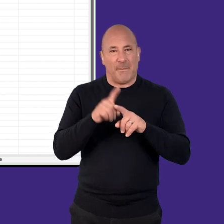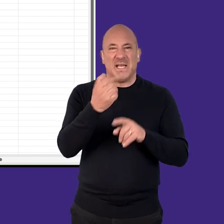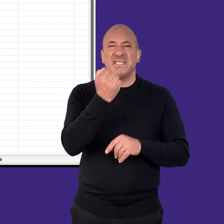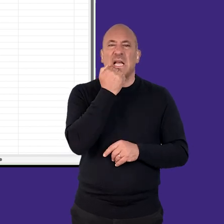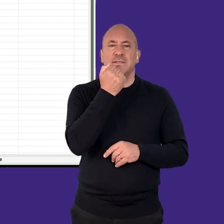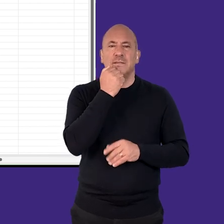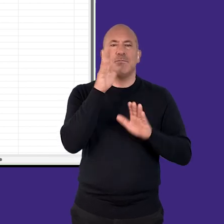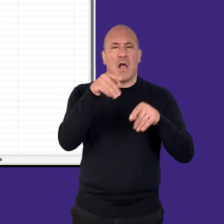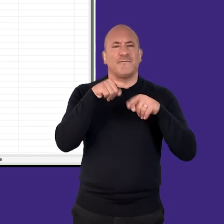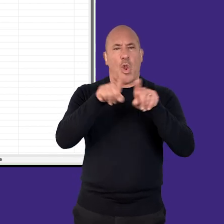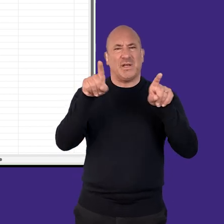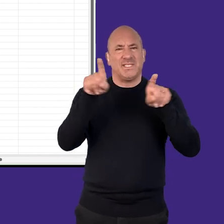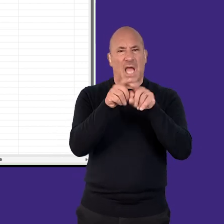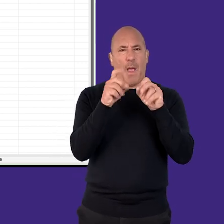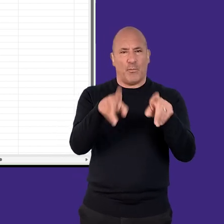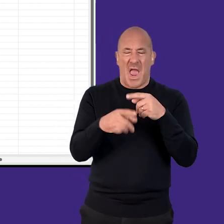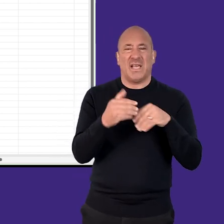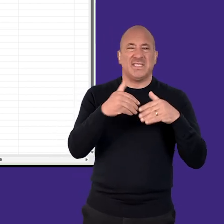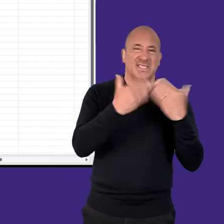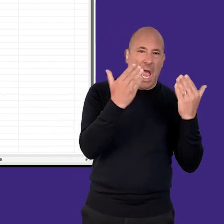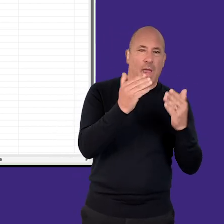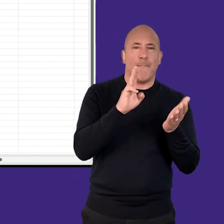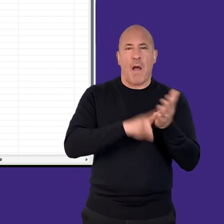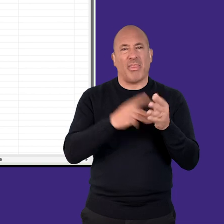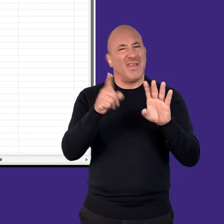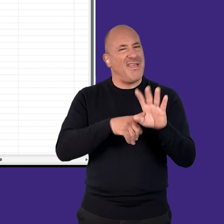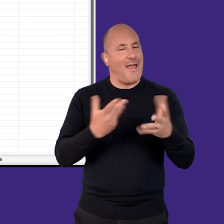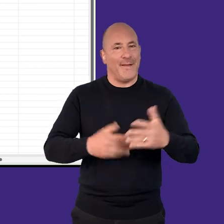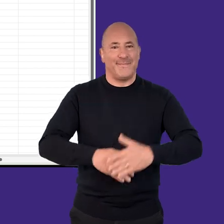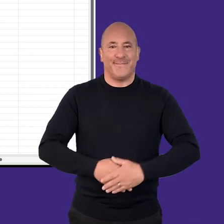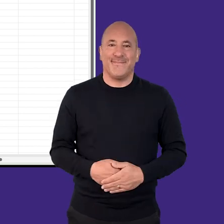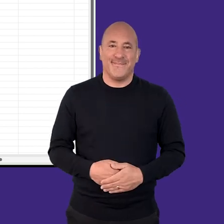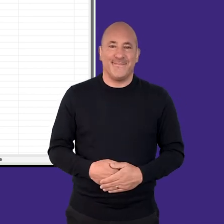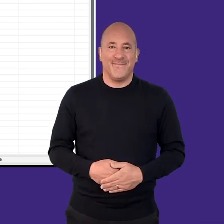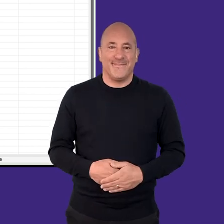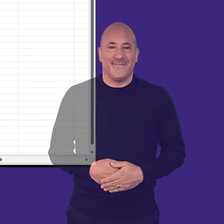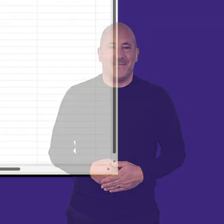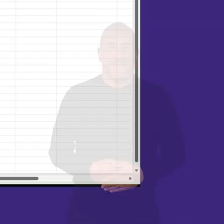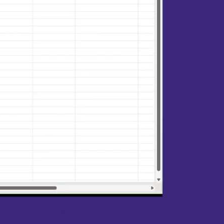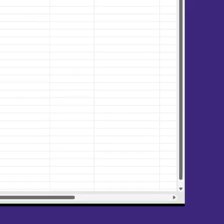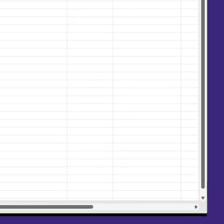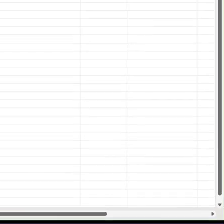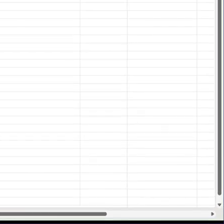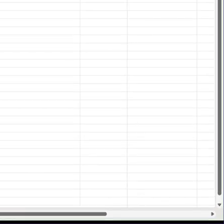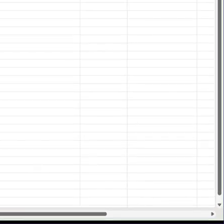As before, dates should be in day-month-year format.